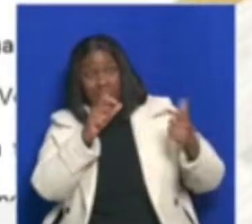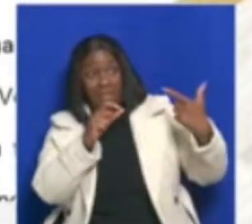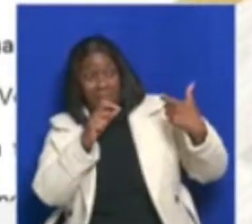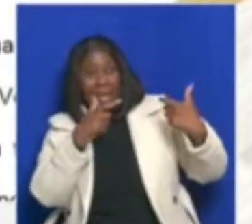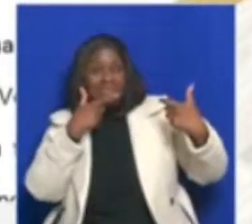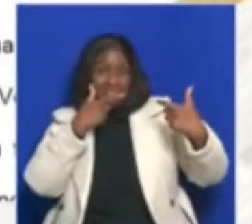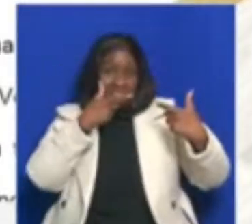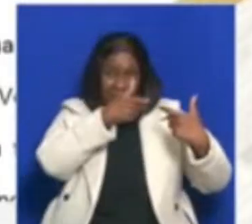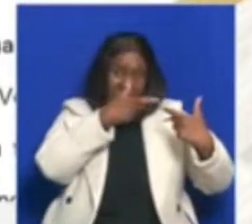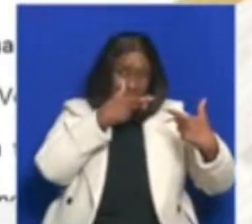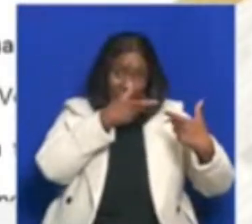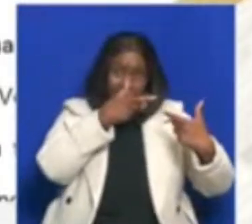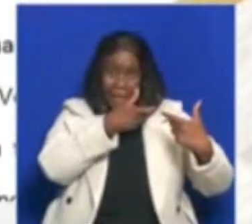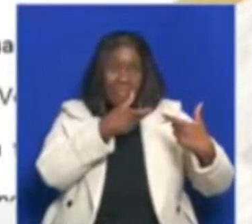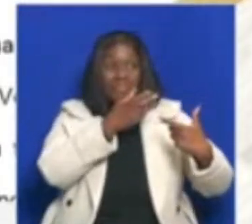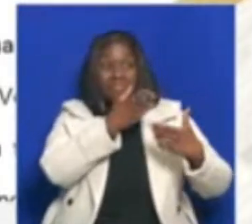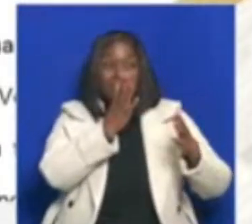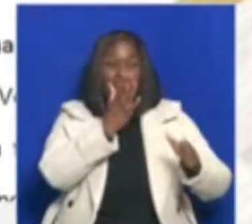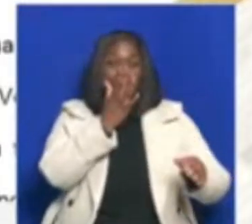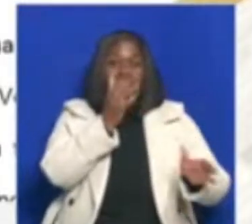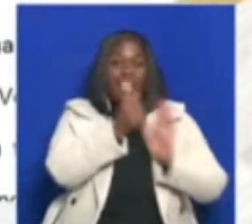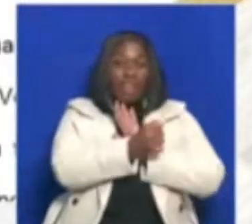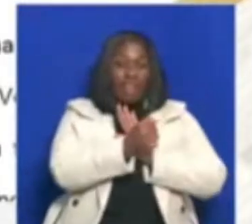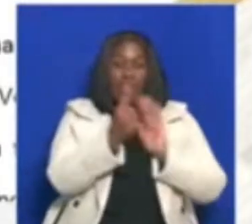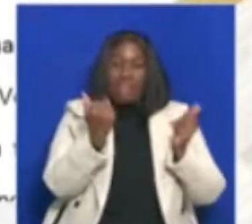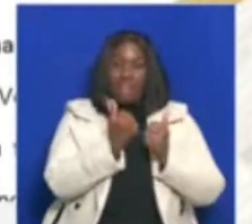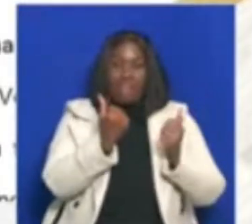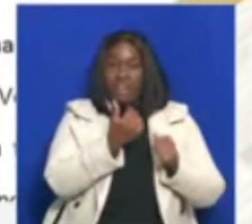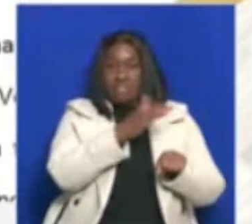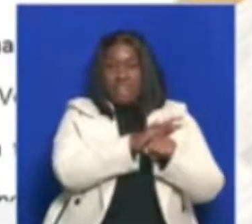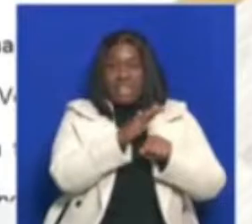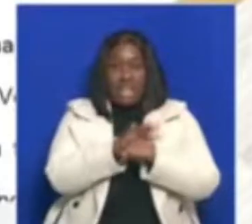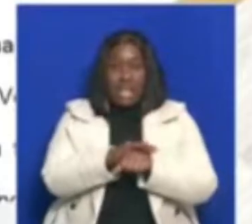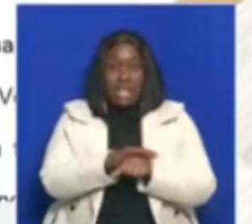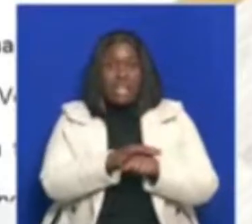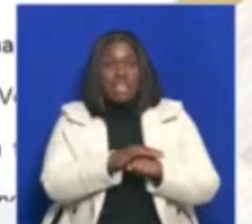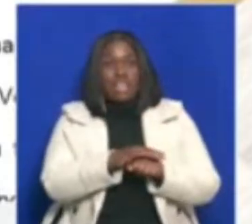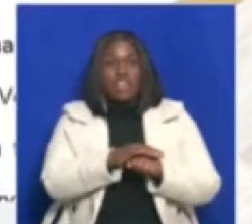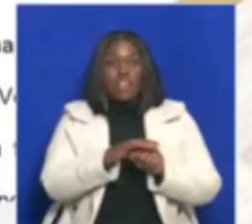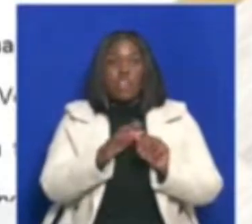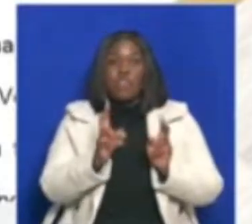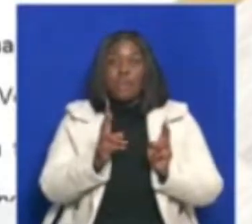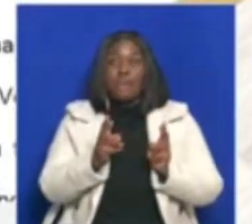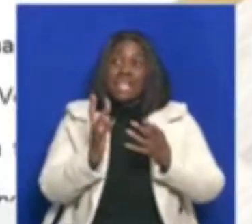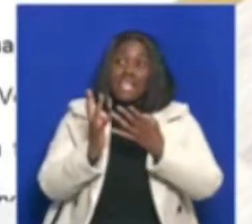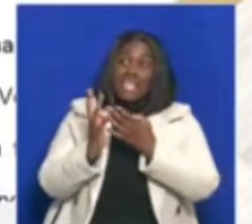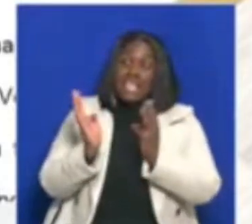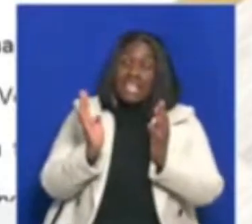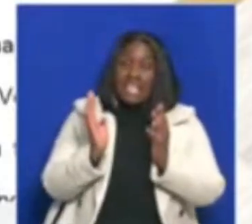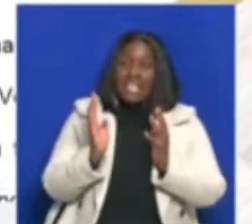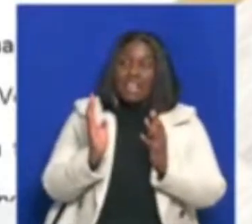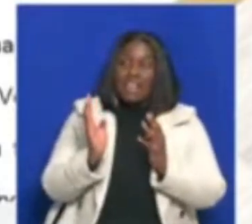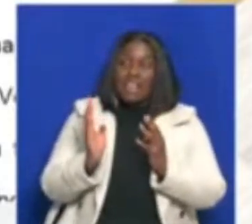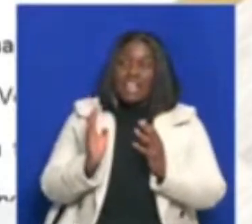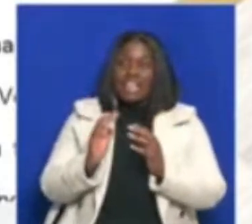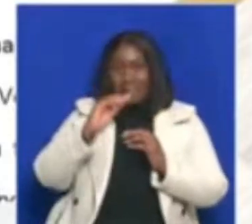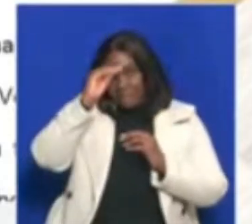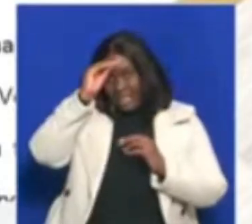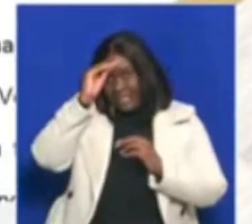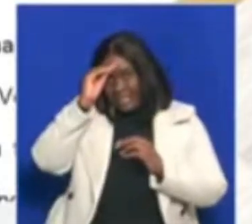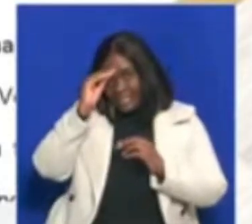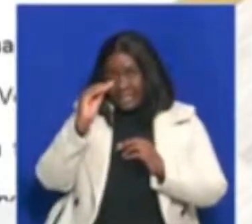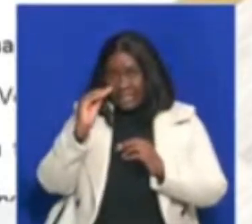occupants present when the shooting takes place are killed by the task team, leaving no witness to